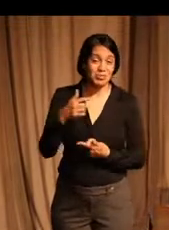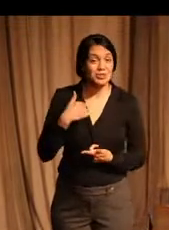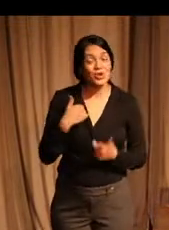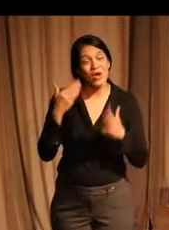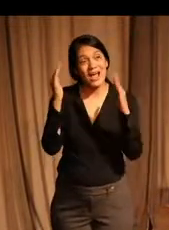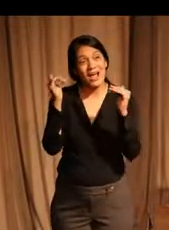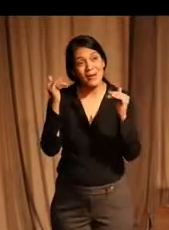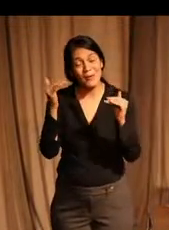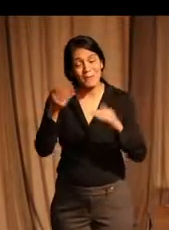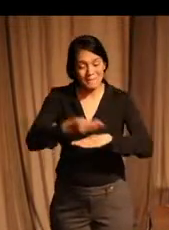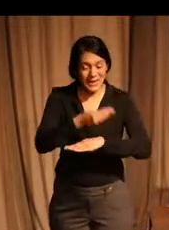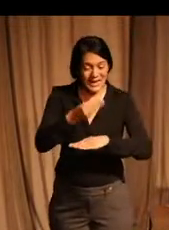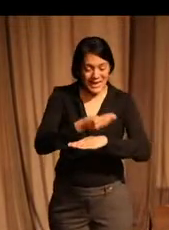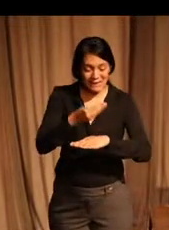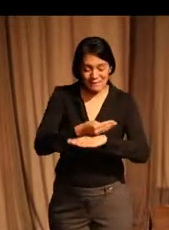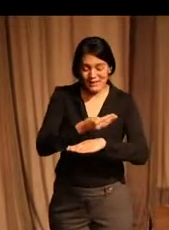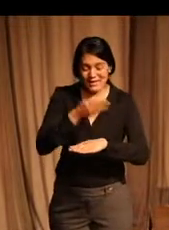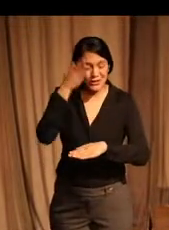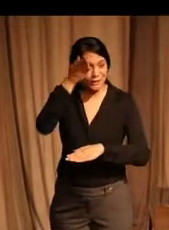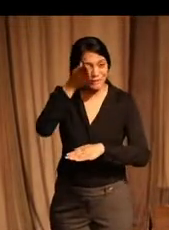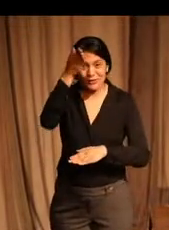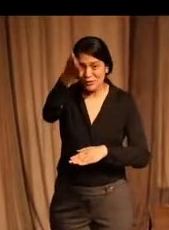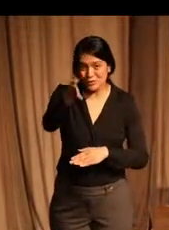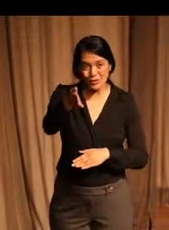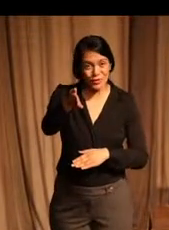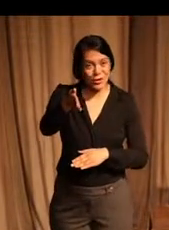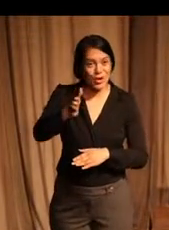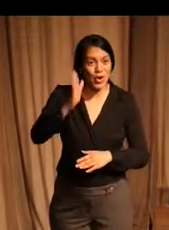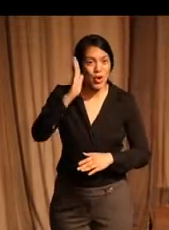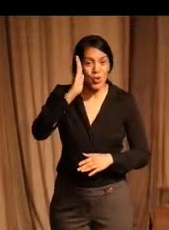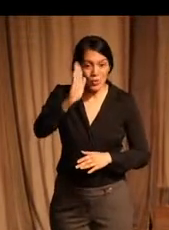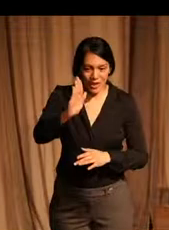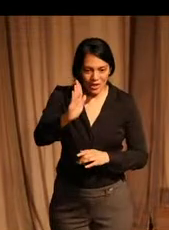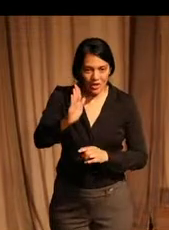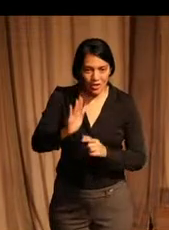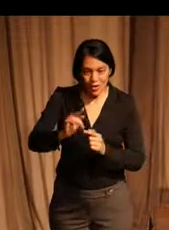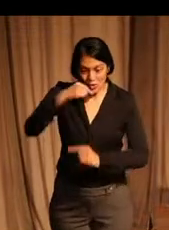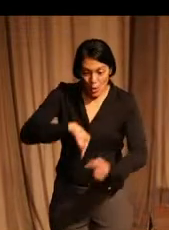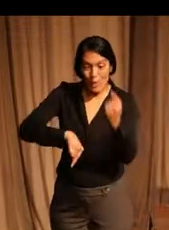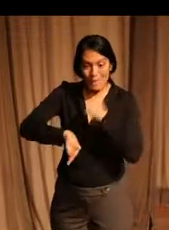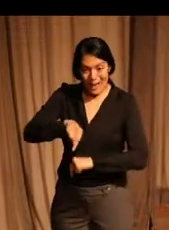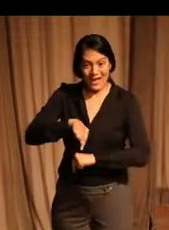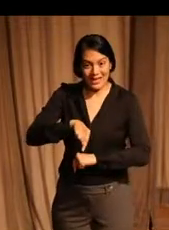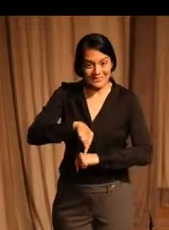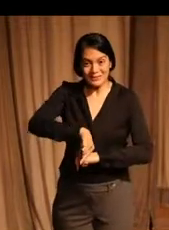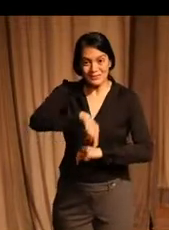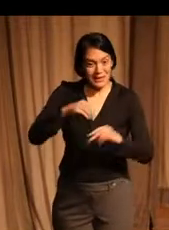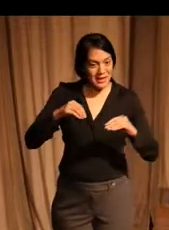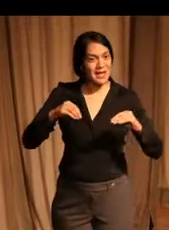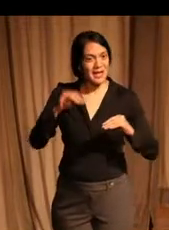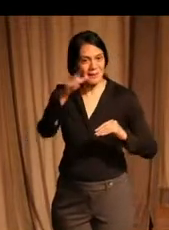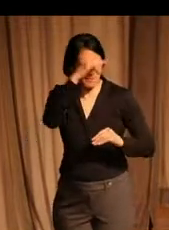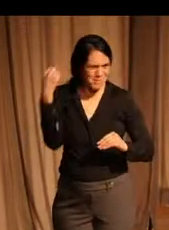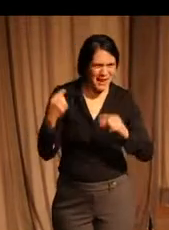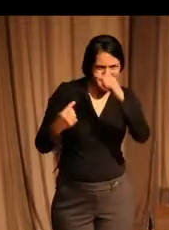future would be its original black-ass self, you know?